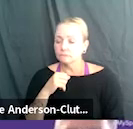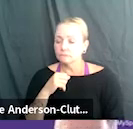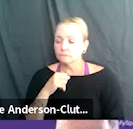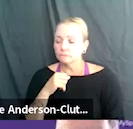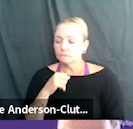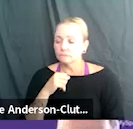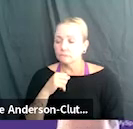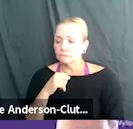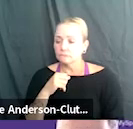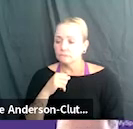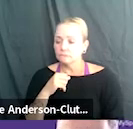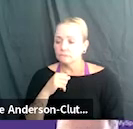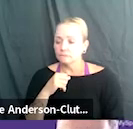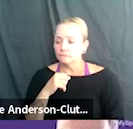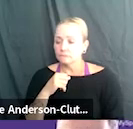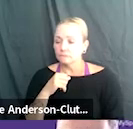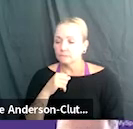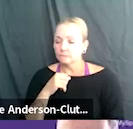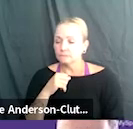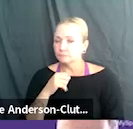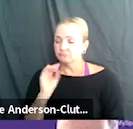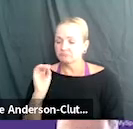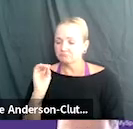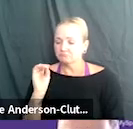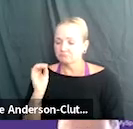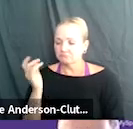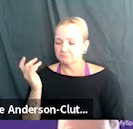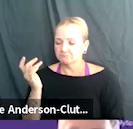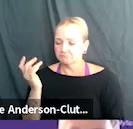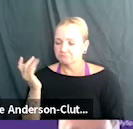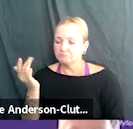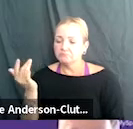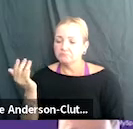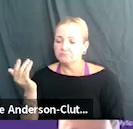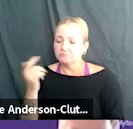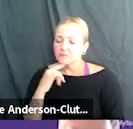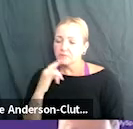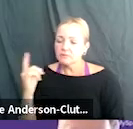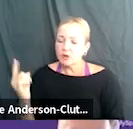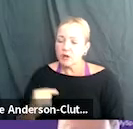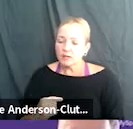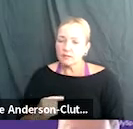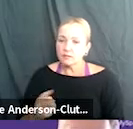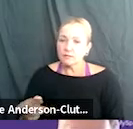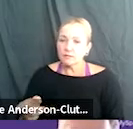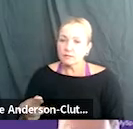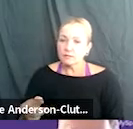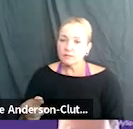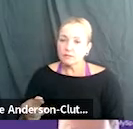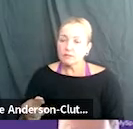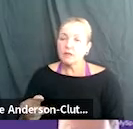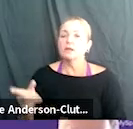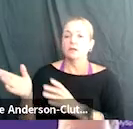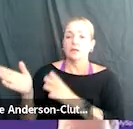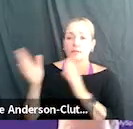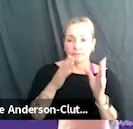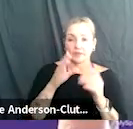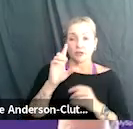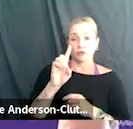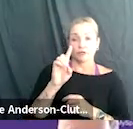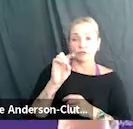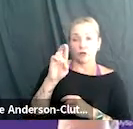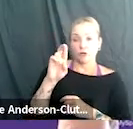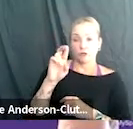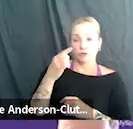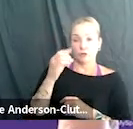So I will wait for Dr. St. Pierre hopefully to respond to that. But so Dr. Goldberg also had asked, would functional